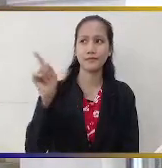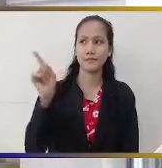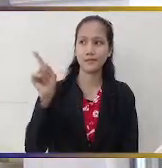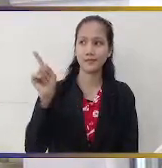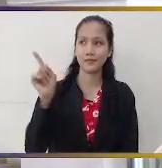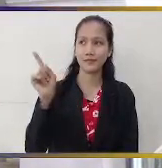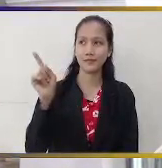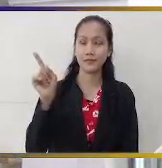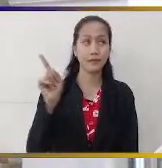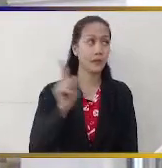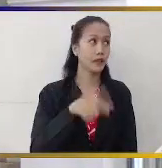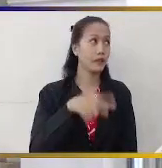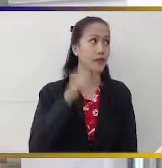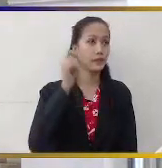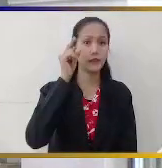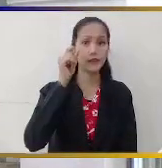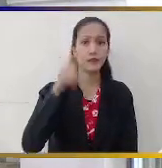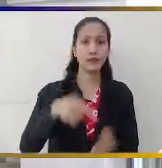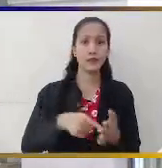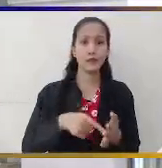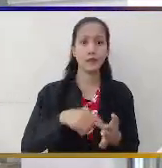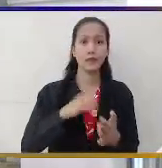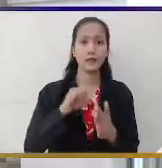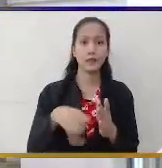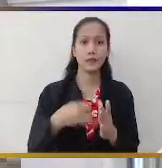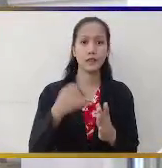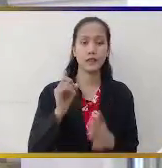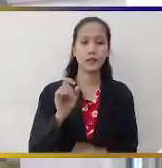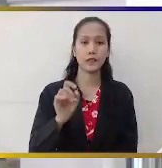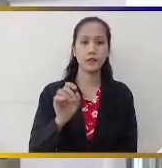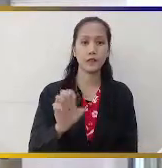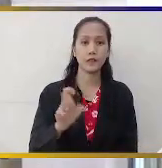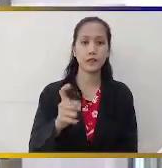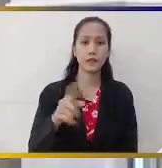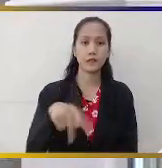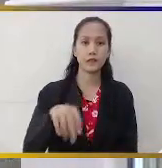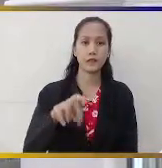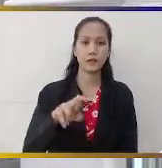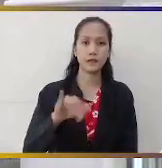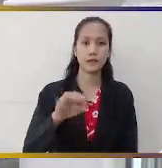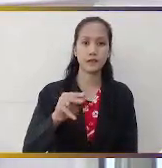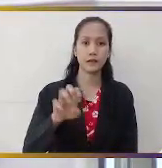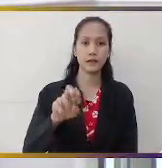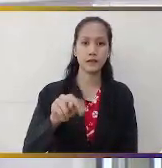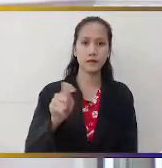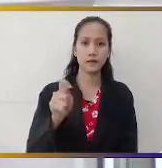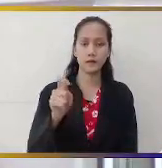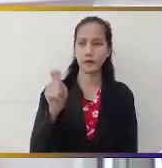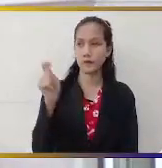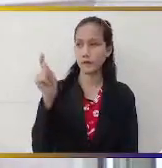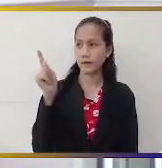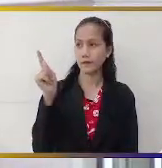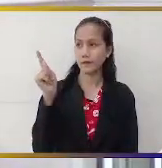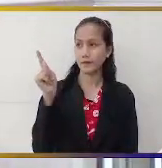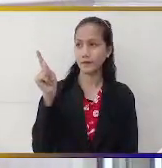it's an experiment, right? Is this an experiment? Let's see if gravity really works. Ready?